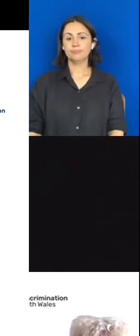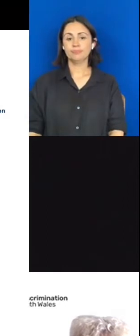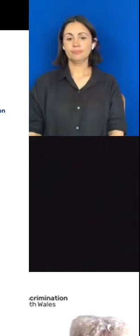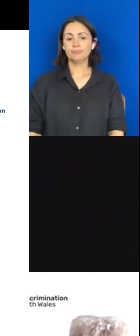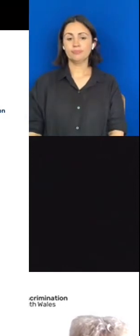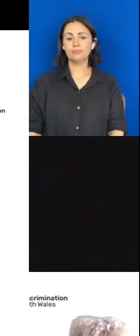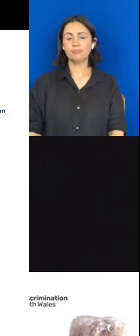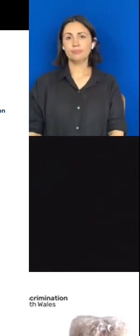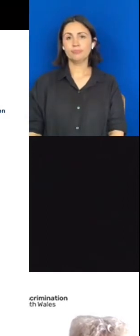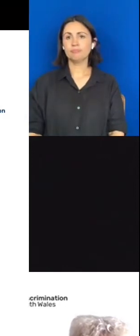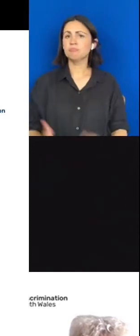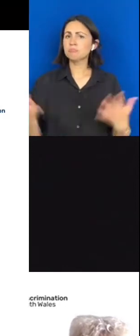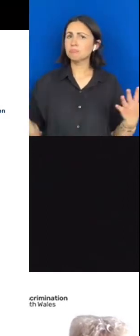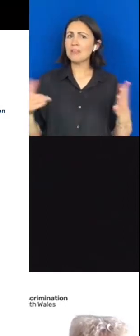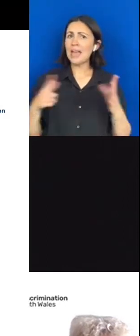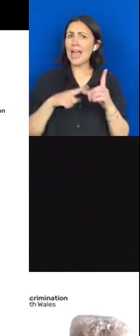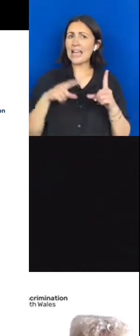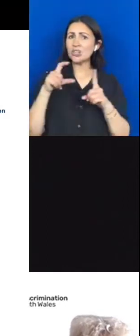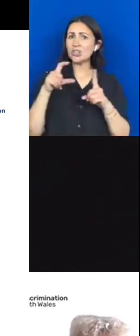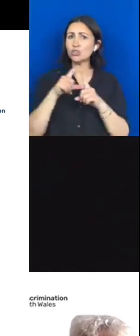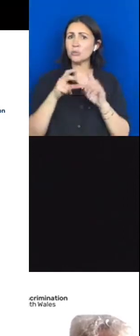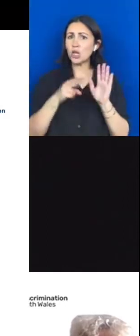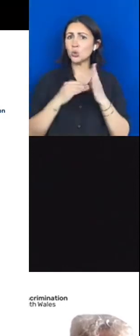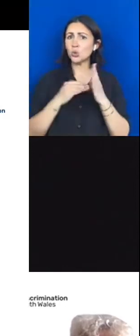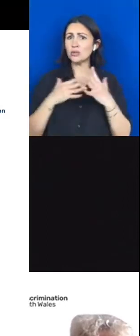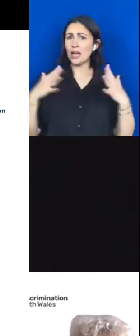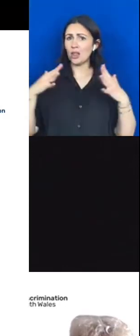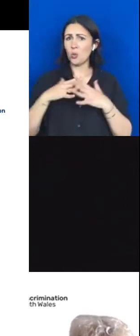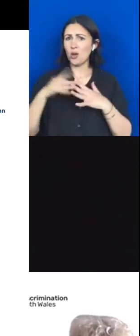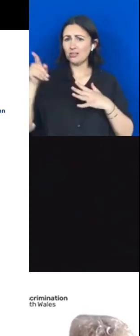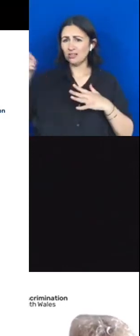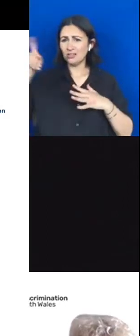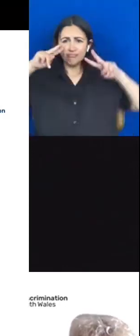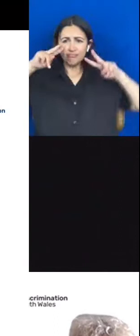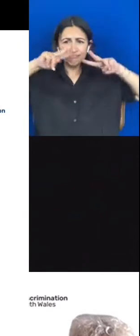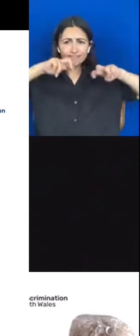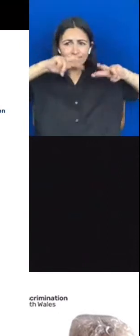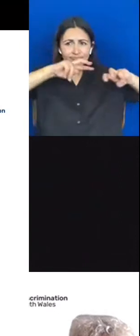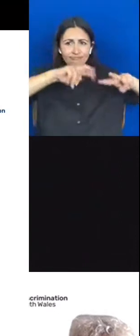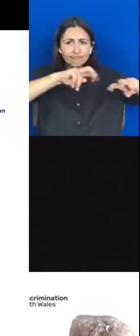What is Anti-Discrimination New South Wales' investigation process?